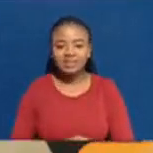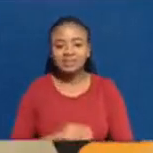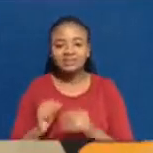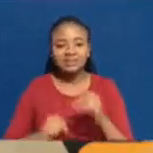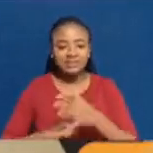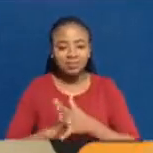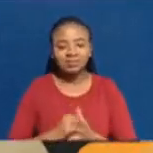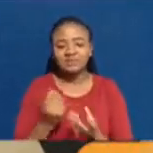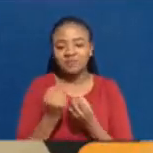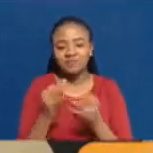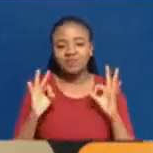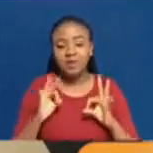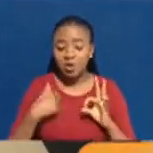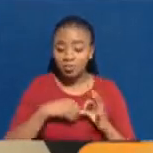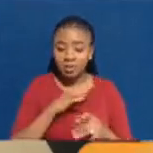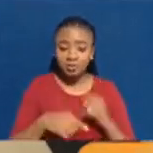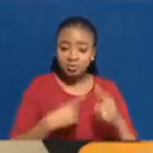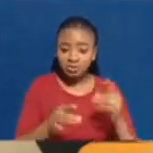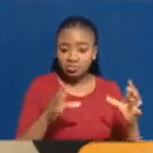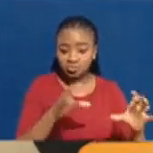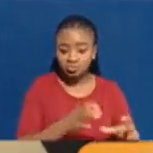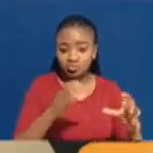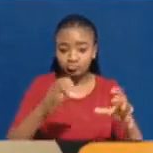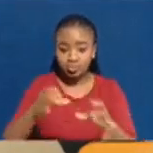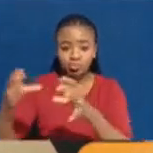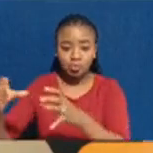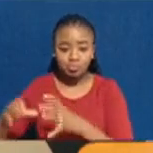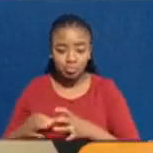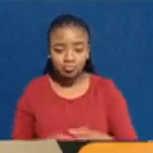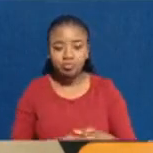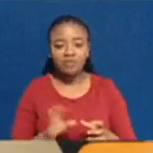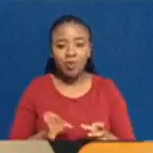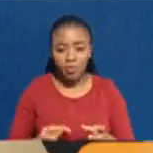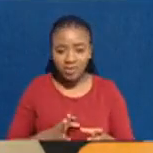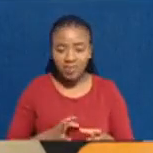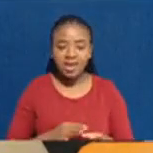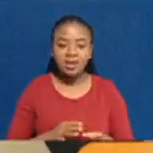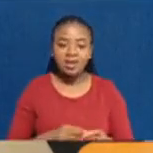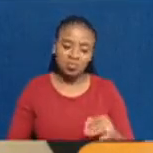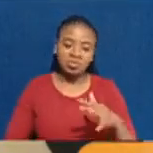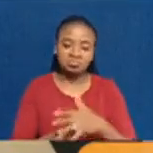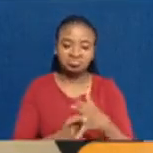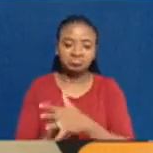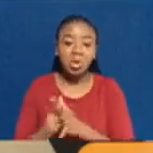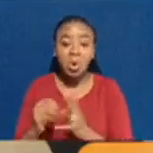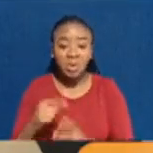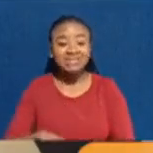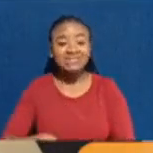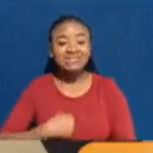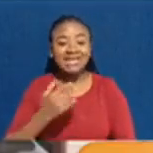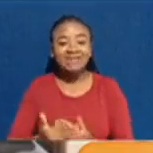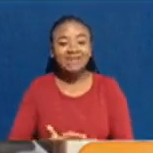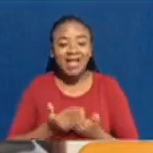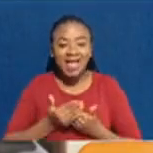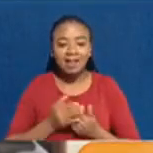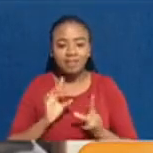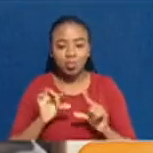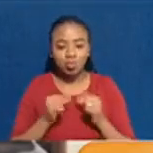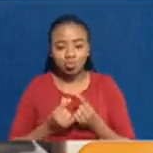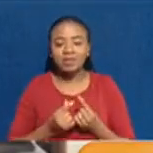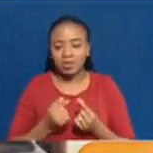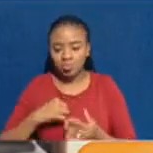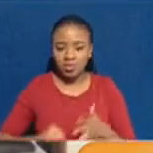support community groups, that is majorly women groups, self-help groups, and vulnerable groups.